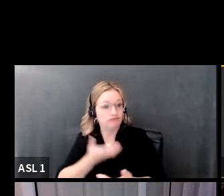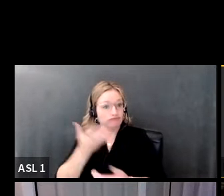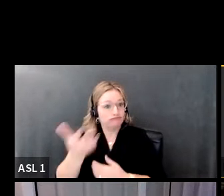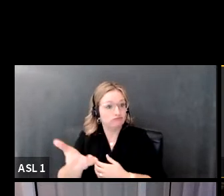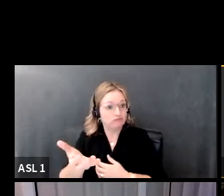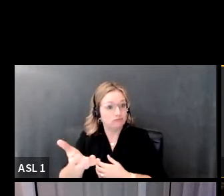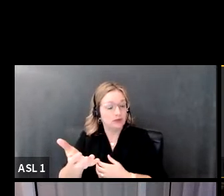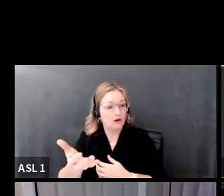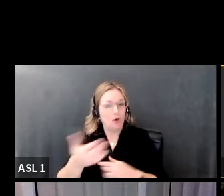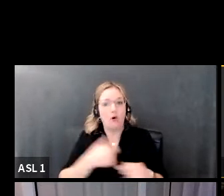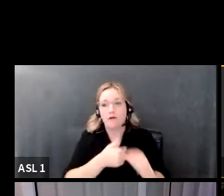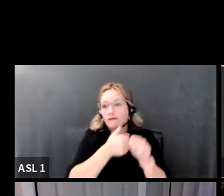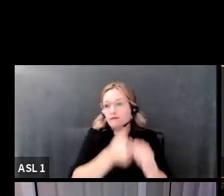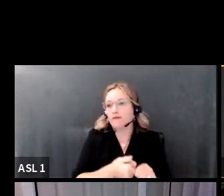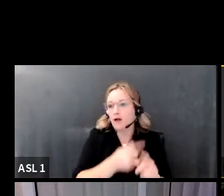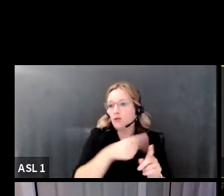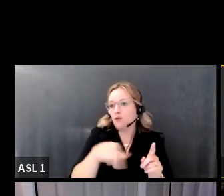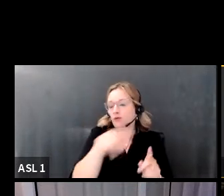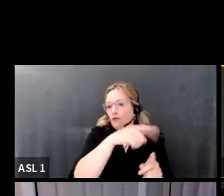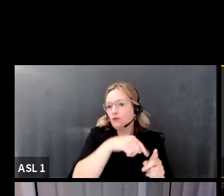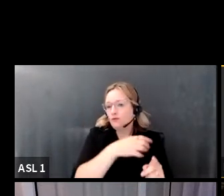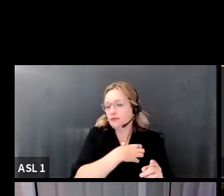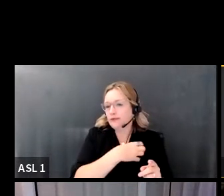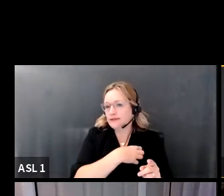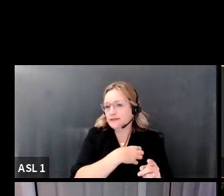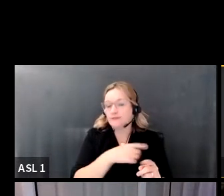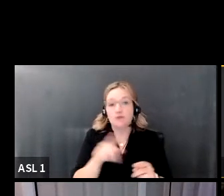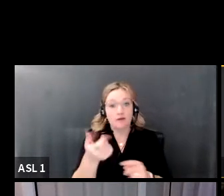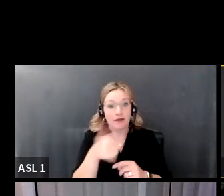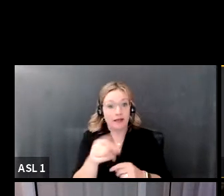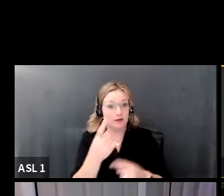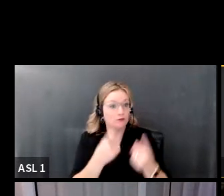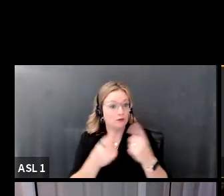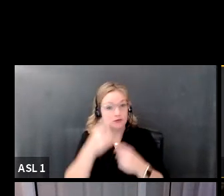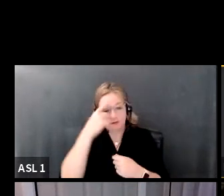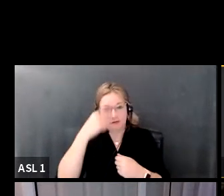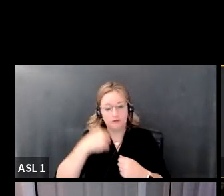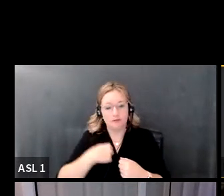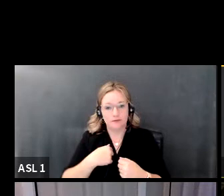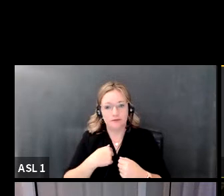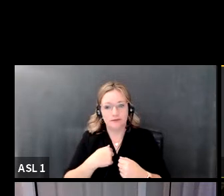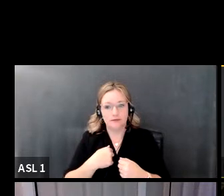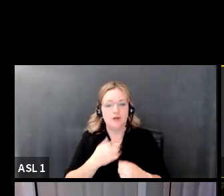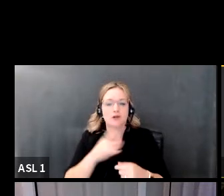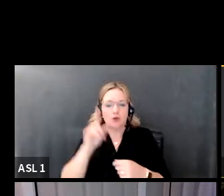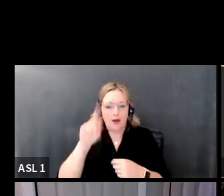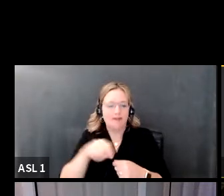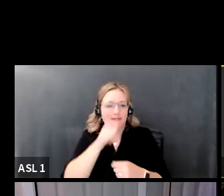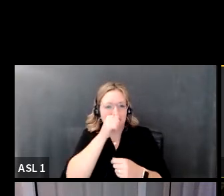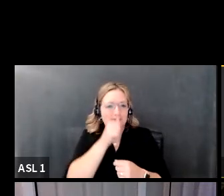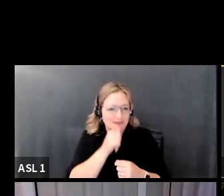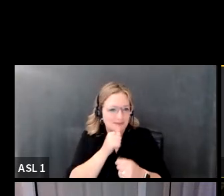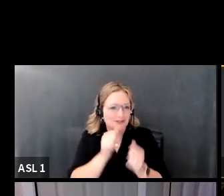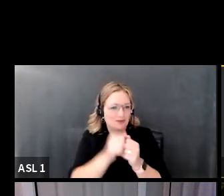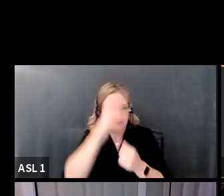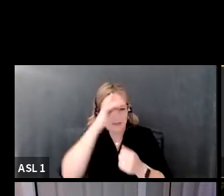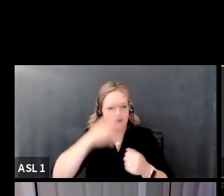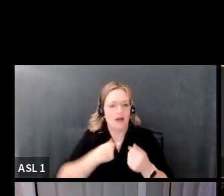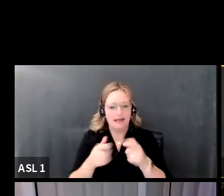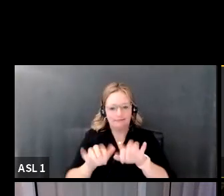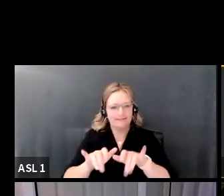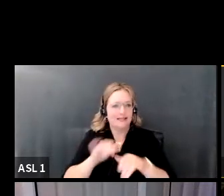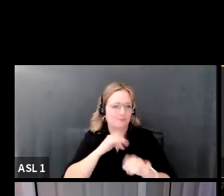be more engaged today than usual if you have any questions for me you may have to exercise some patience as i compose my response